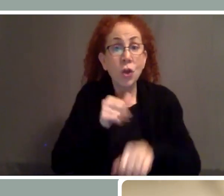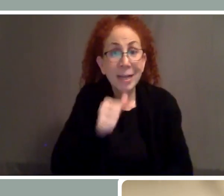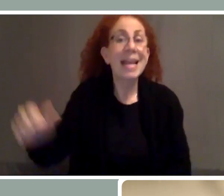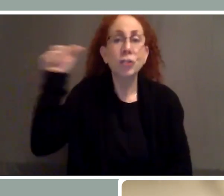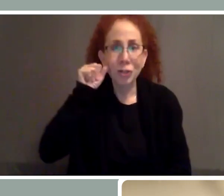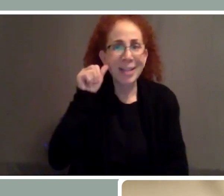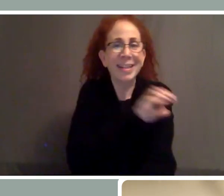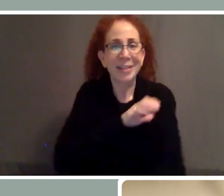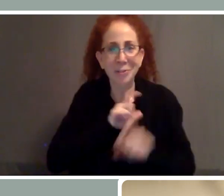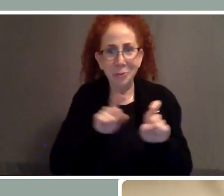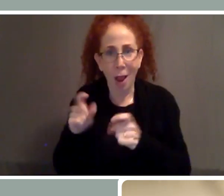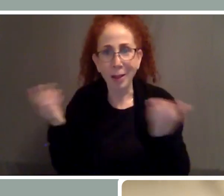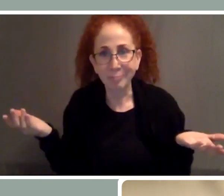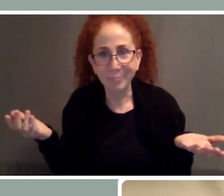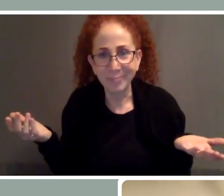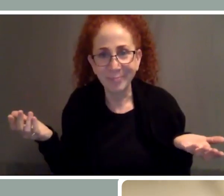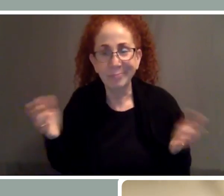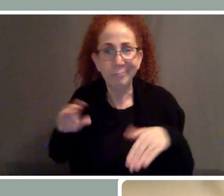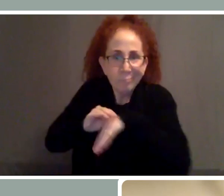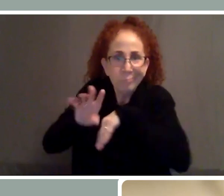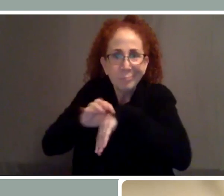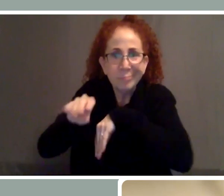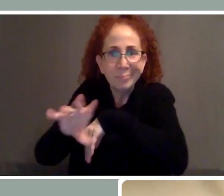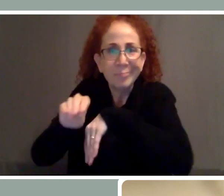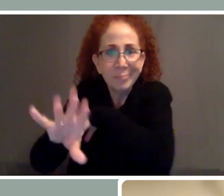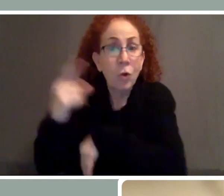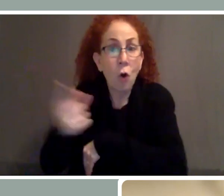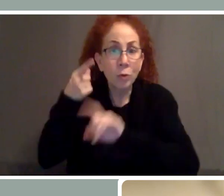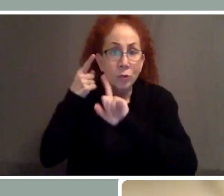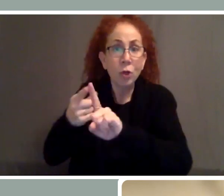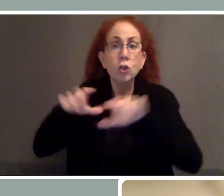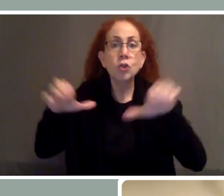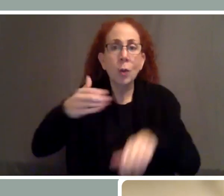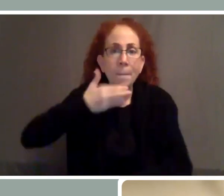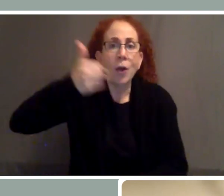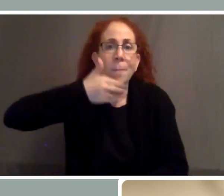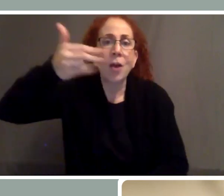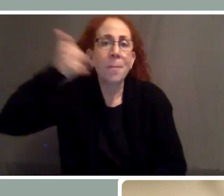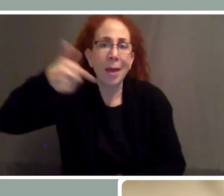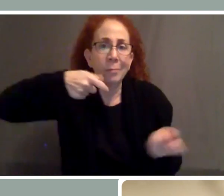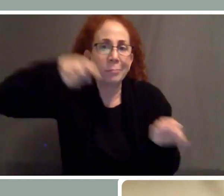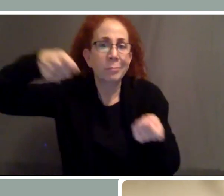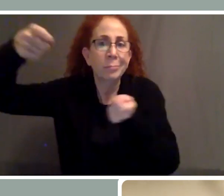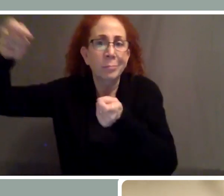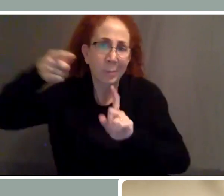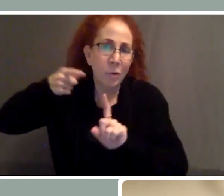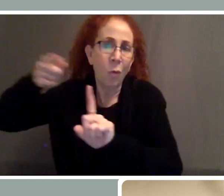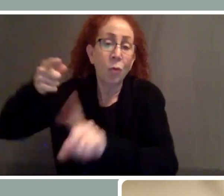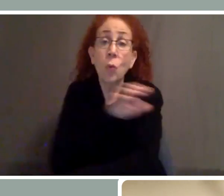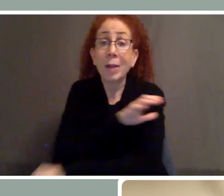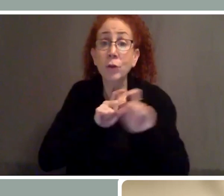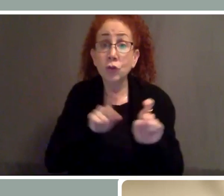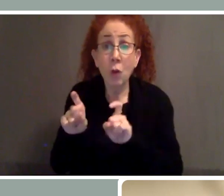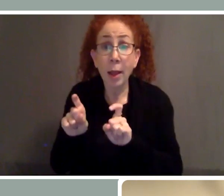clinical trial. And what we're always striving to do is to do something better. And so clinical trials